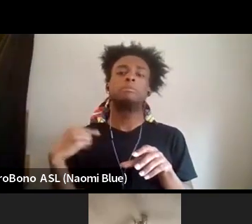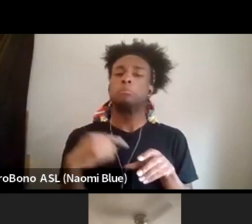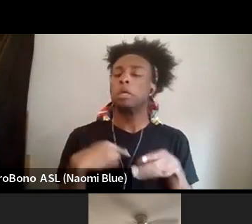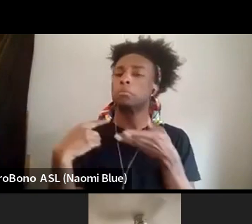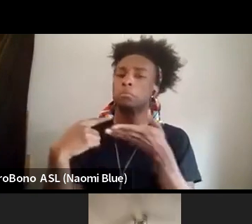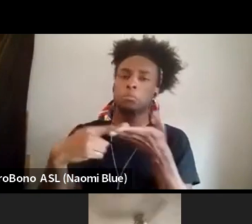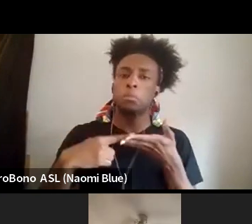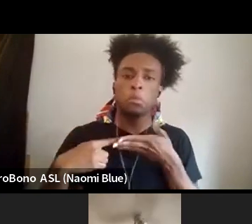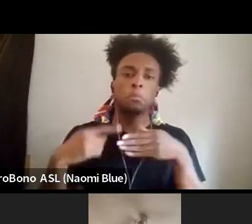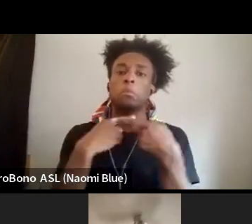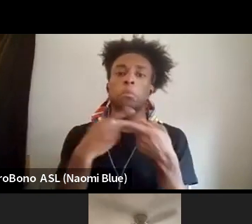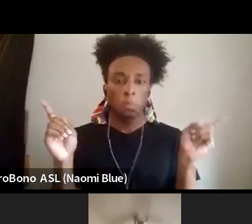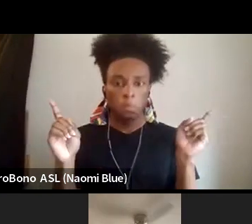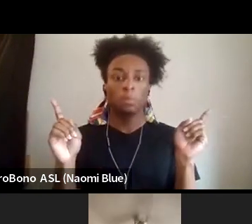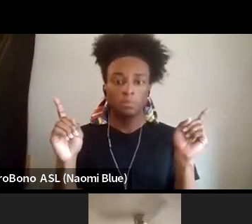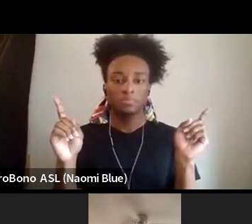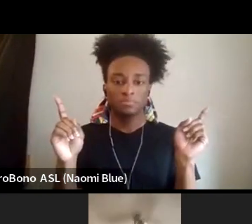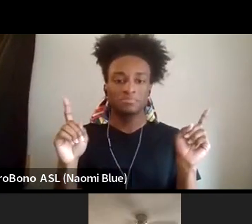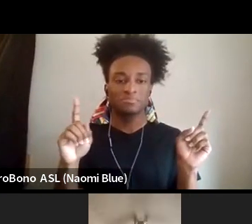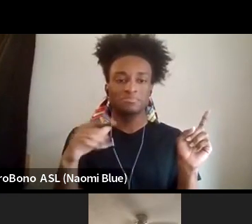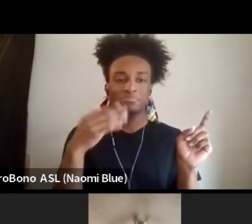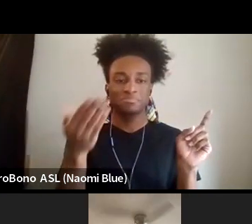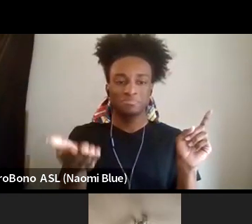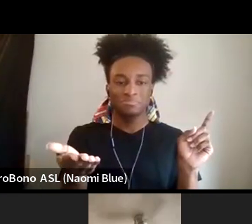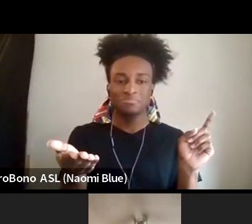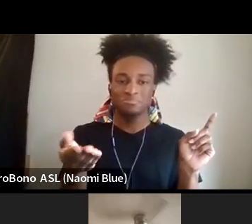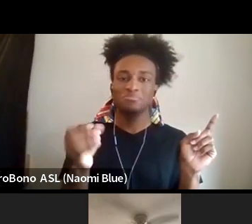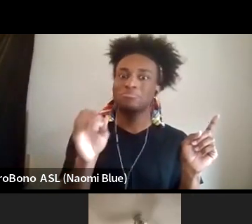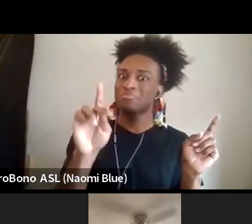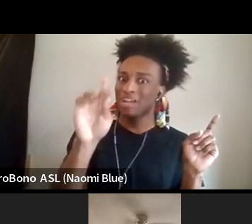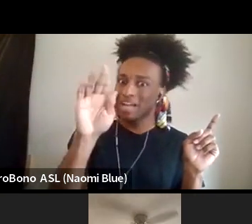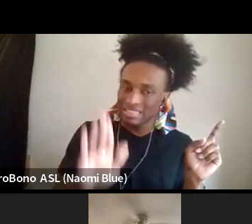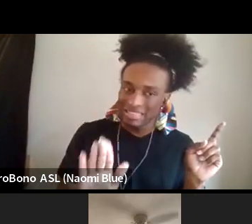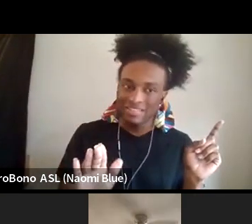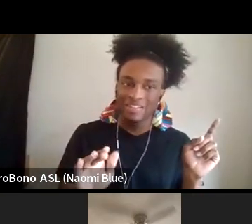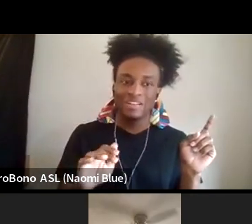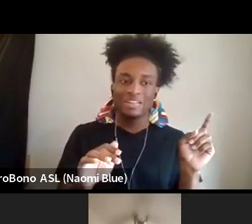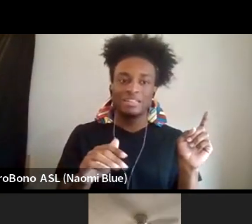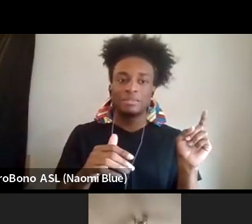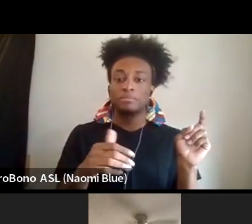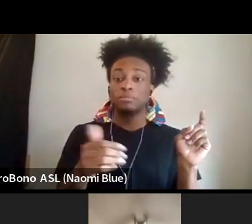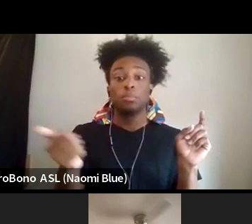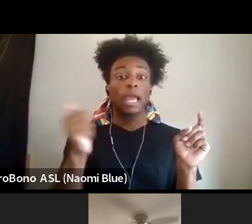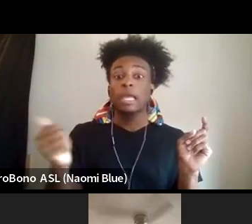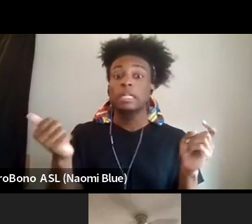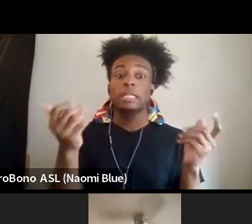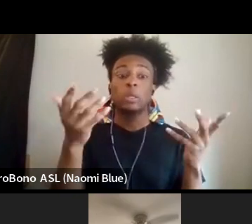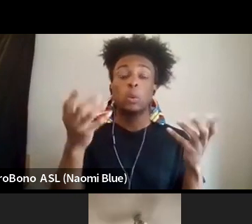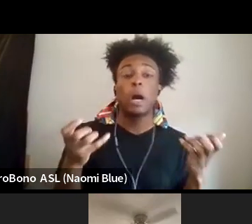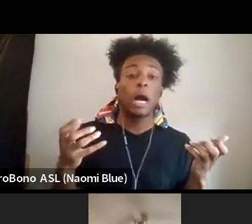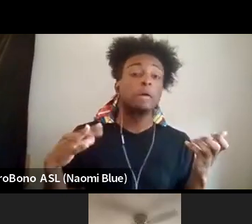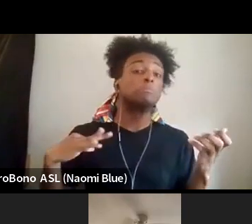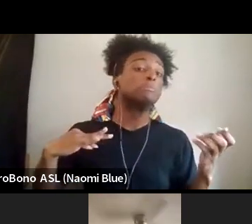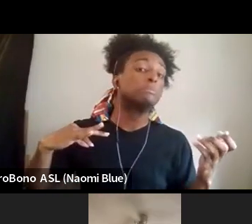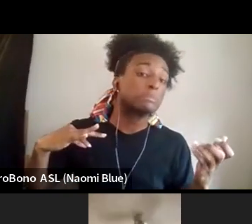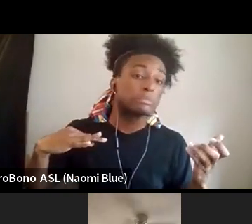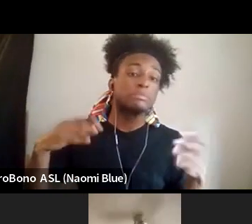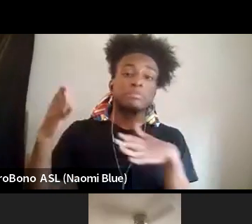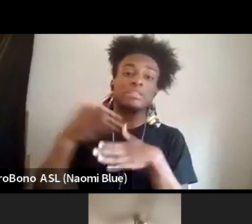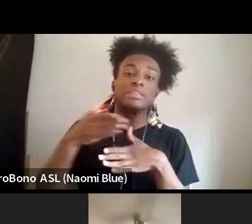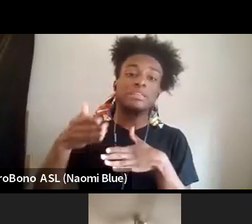like to share out loud. Awesome. Are there any volunteers that want to share their scenes out loud?